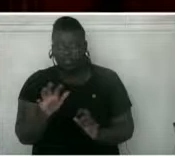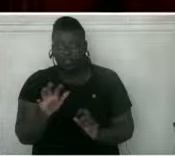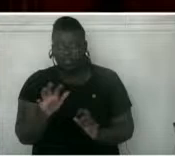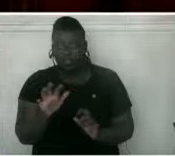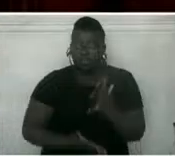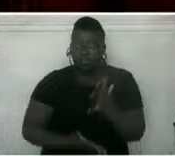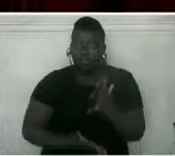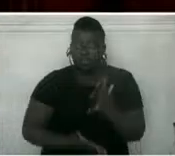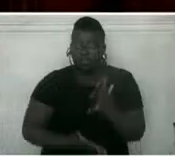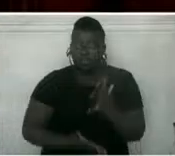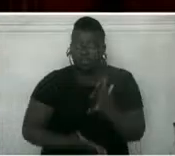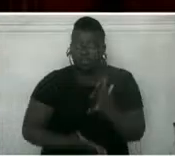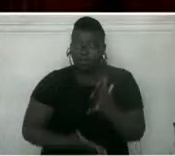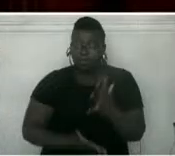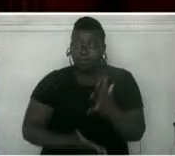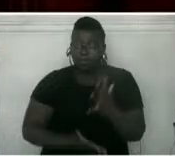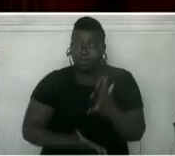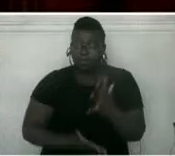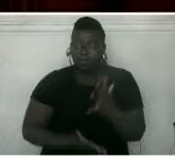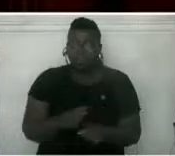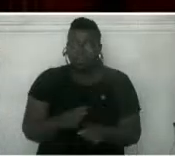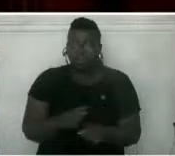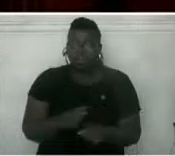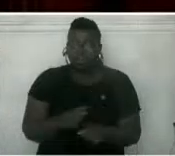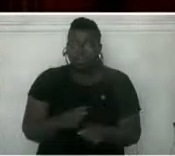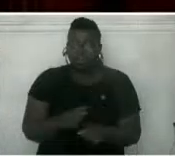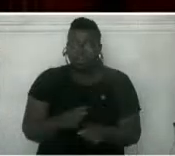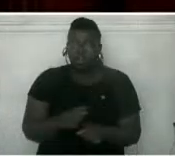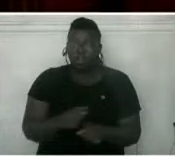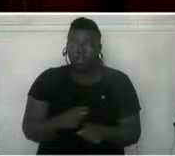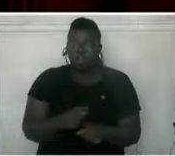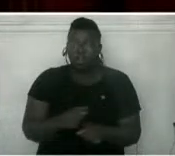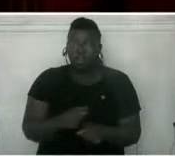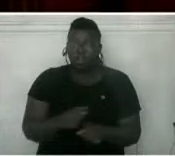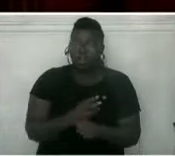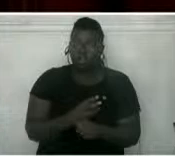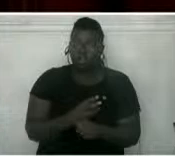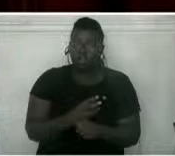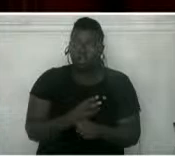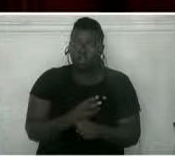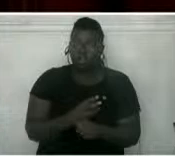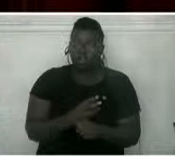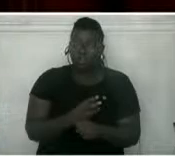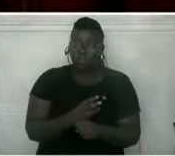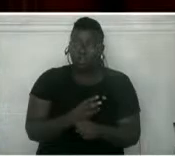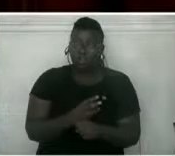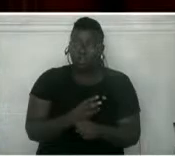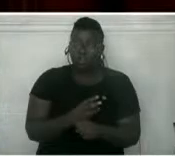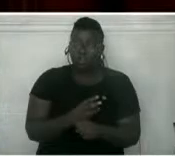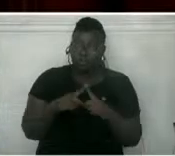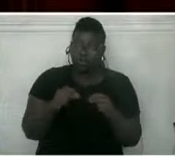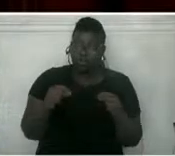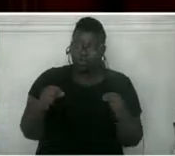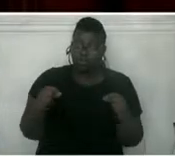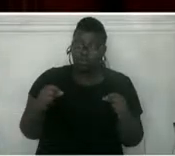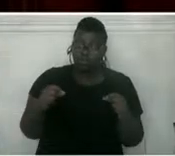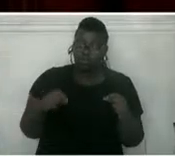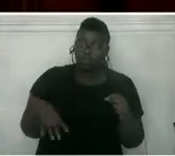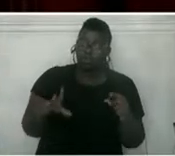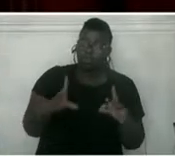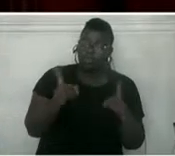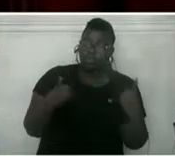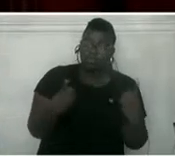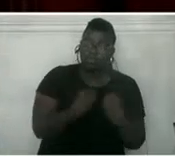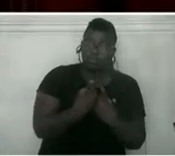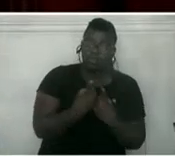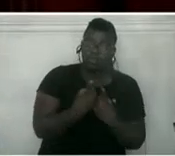year. Again, in the coming financial year, we will expedite and complete the merger of the Department